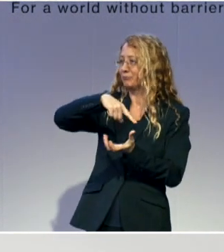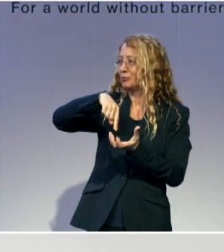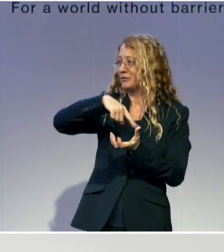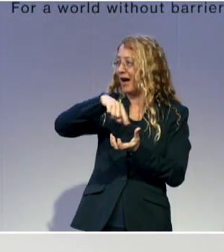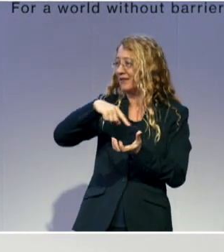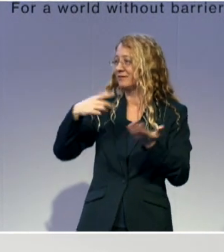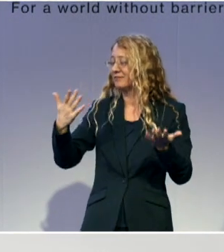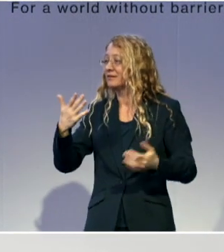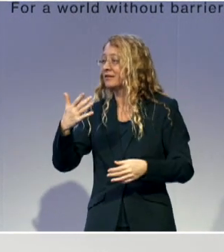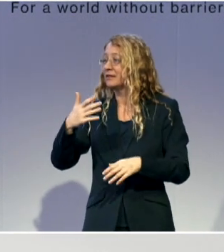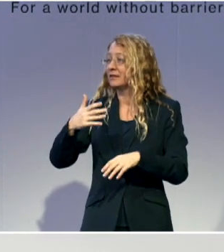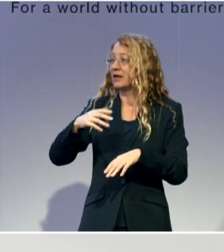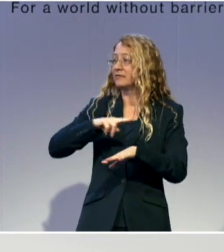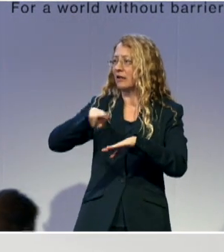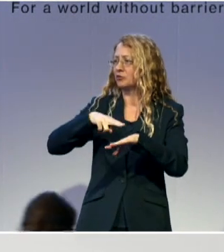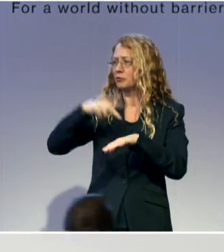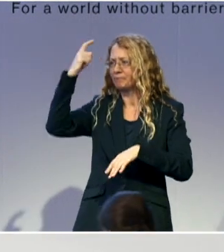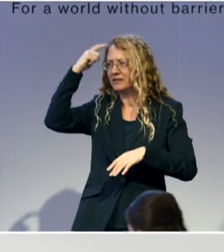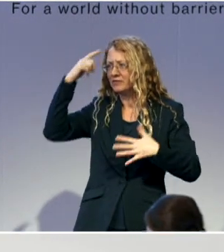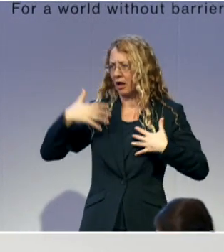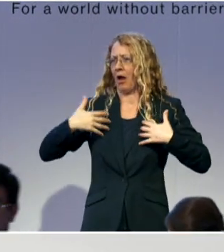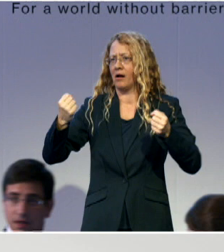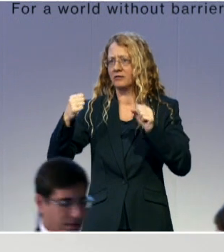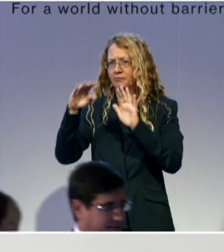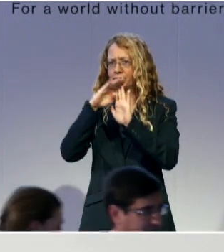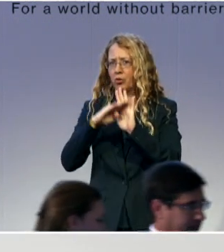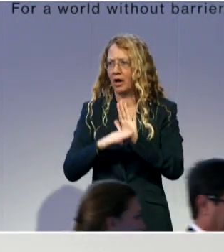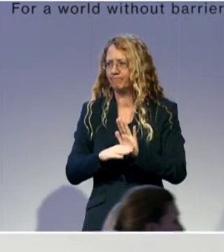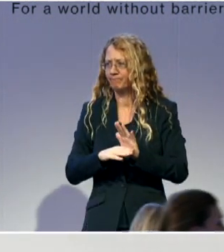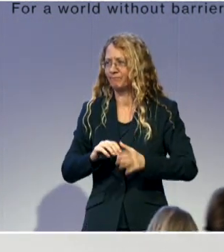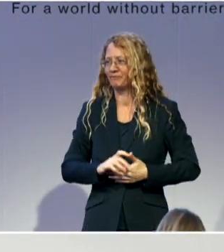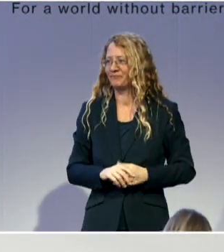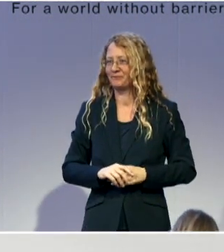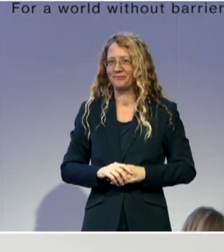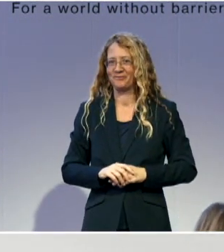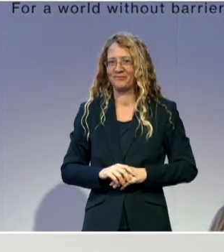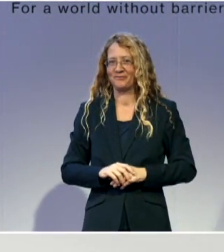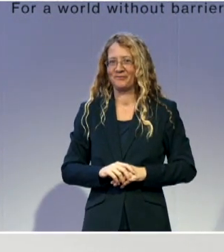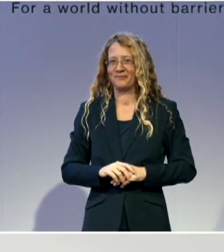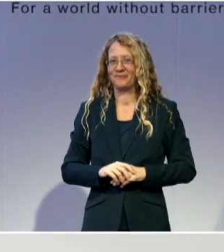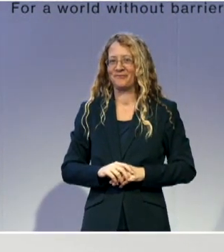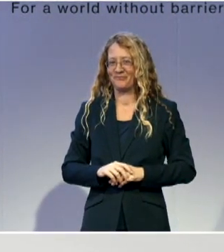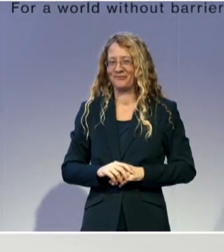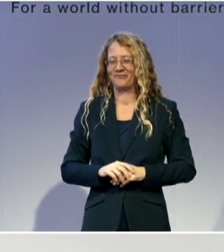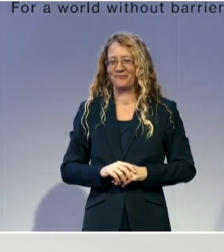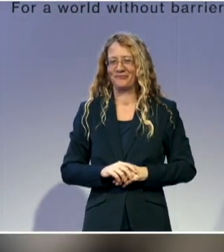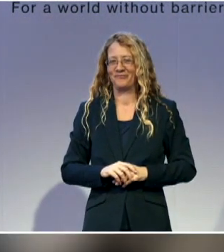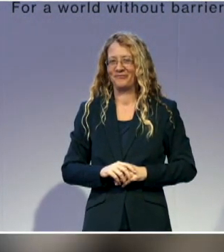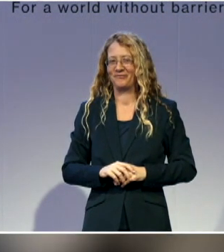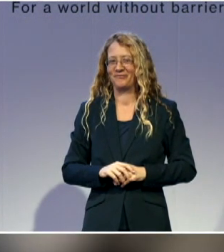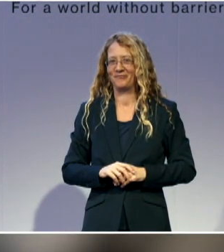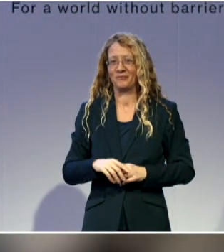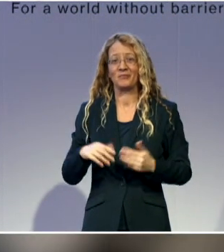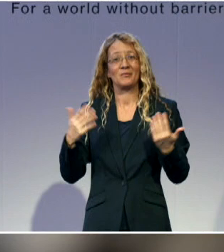Congratulations to the National Mental Health Program from Bhutan. The program provides community-based mental health care